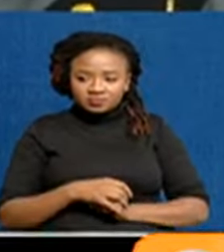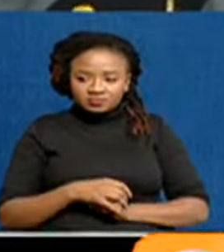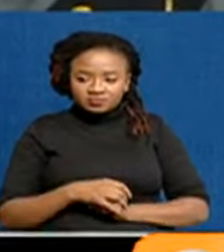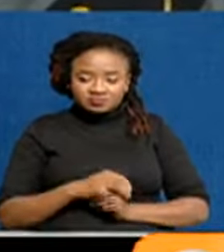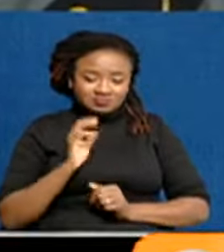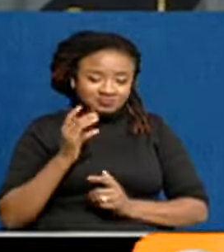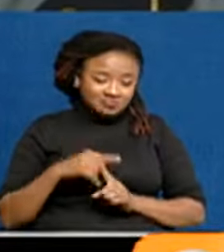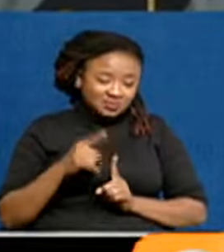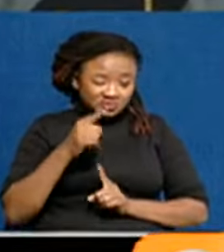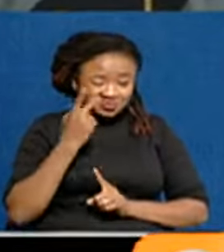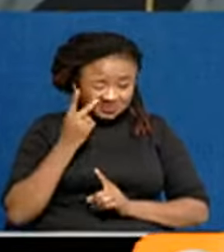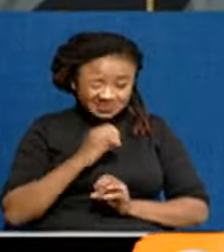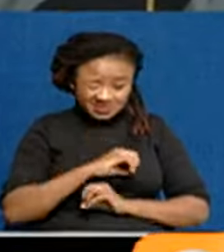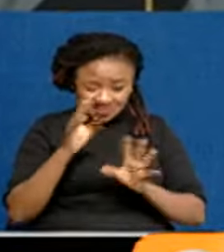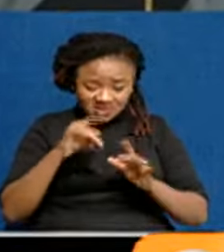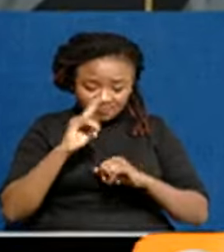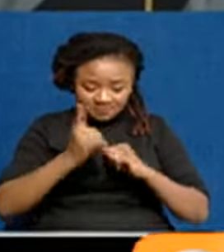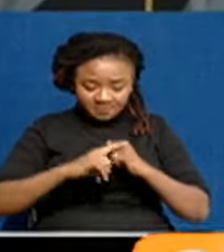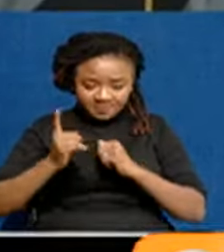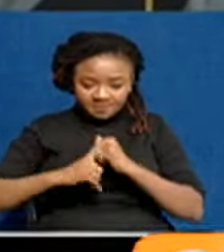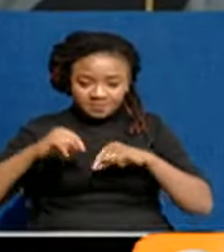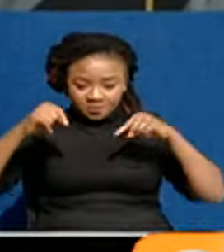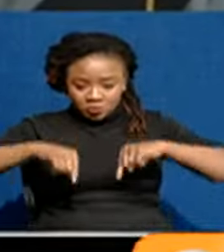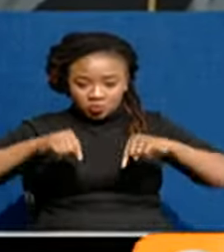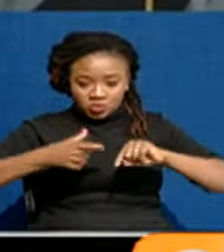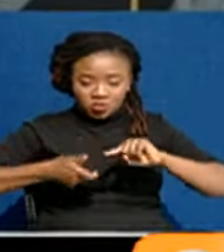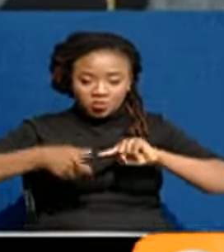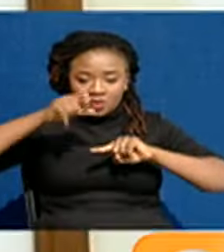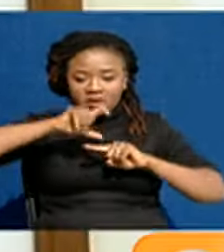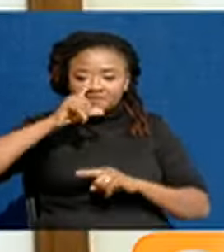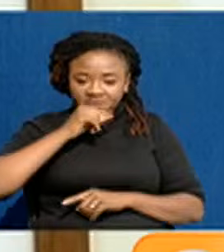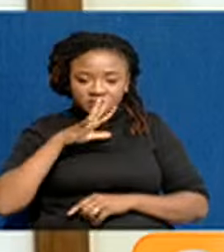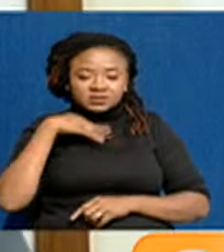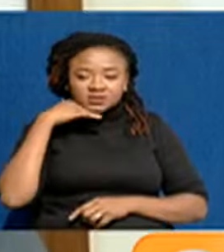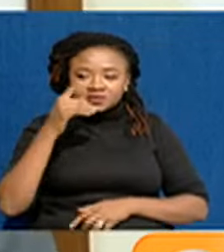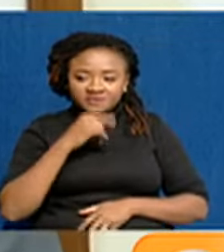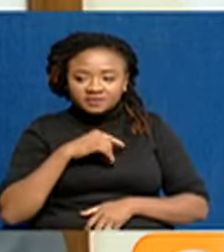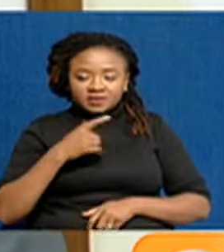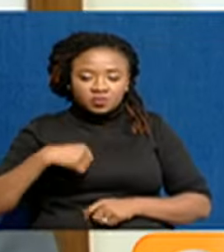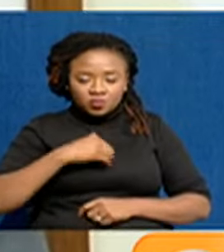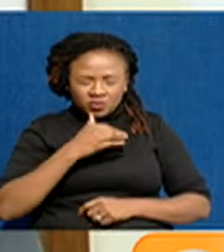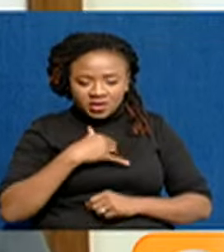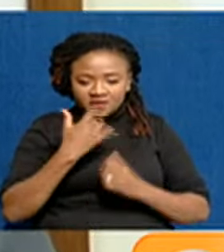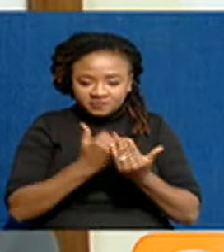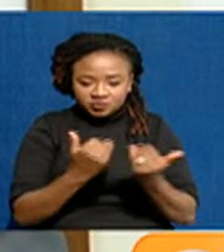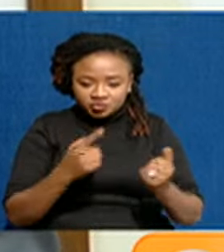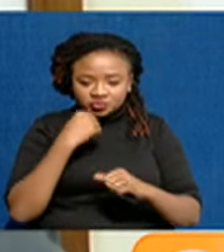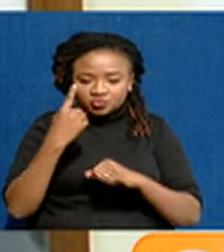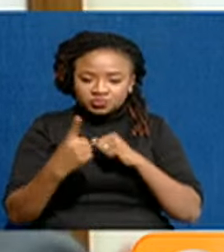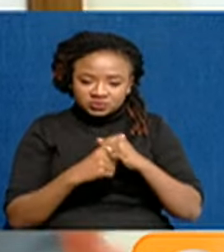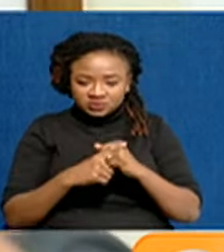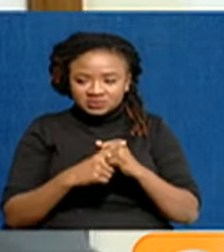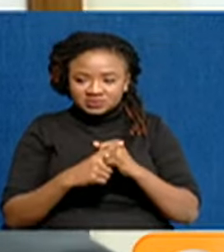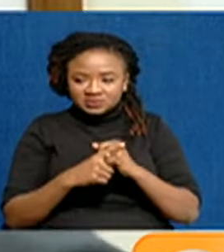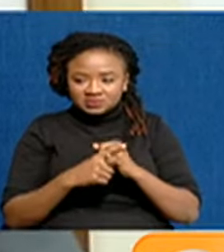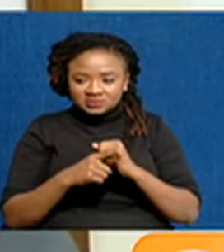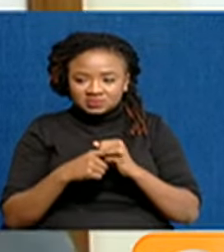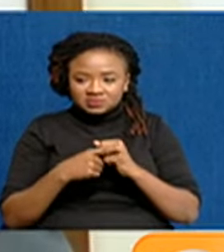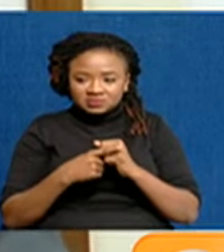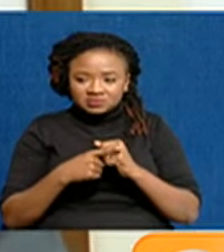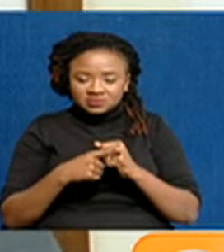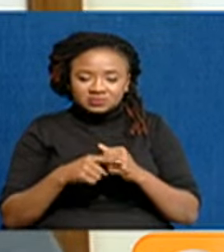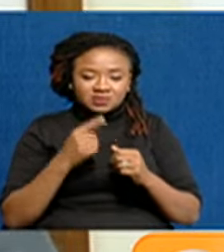you can see out of the 66 today that have lost their life, we have 6 children. Now, you know, if we have